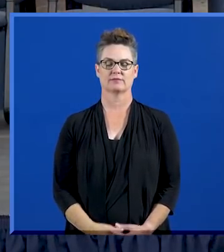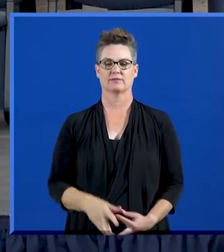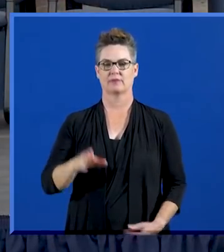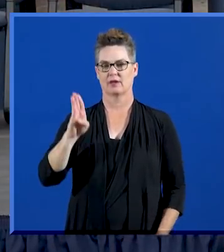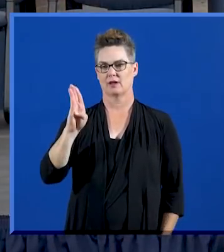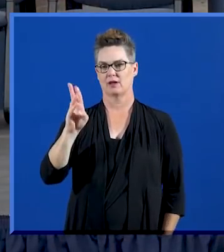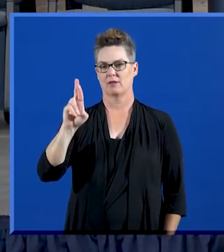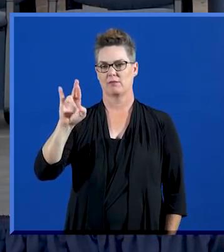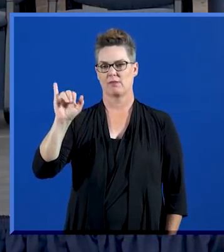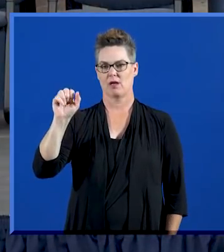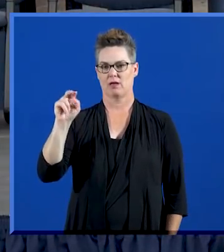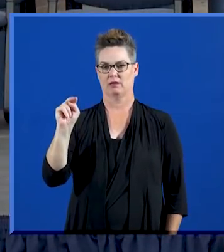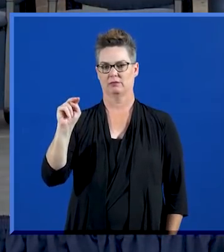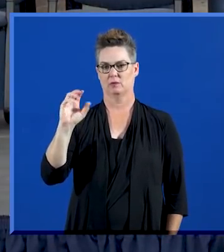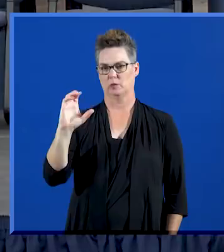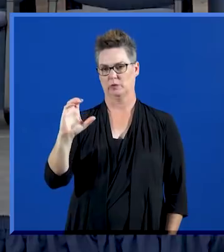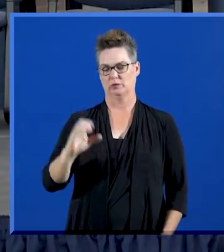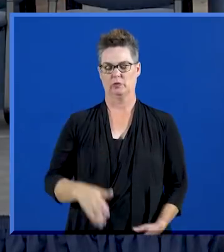Brian Cordial.